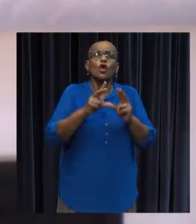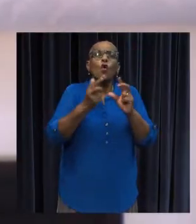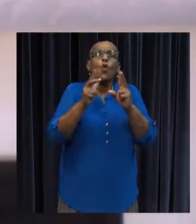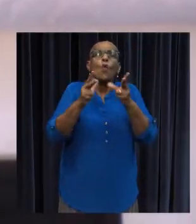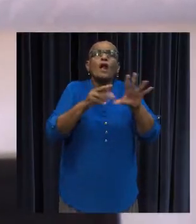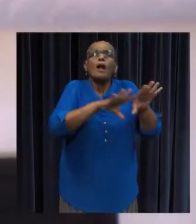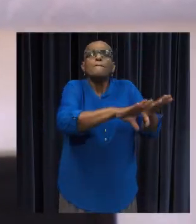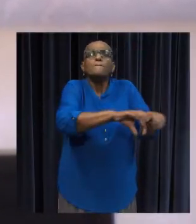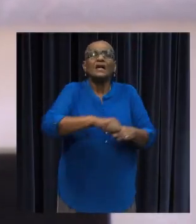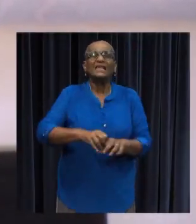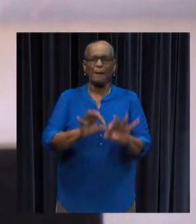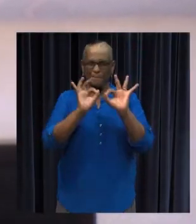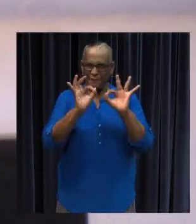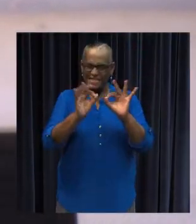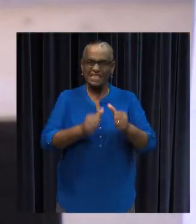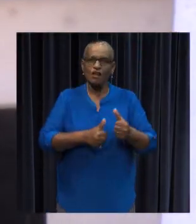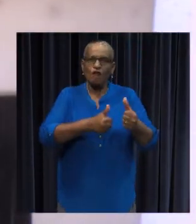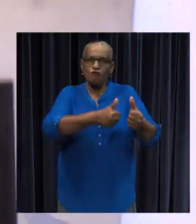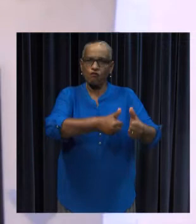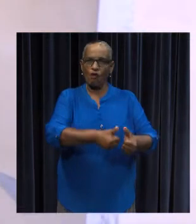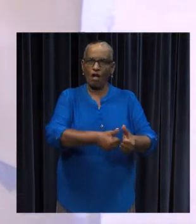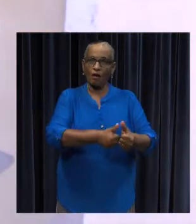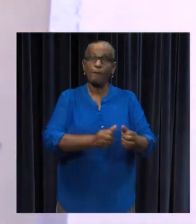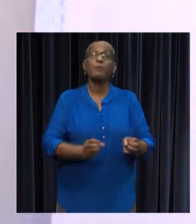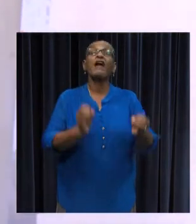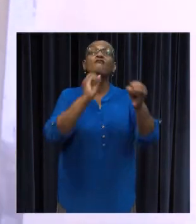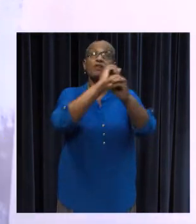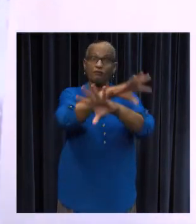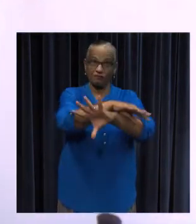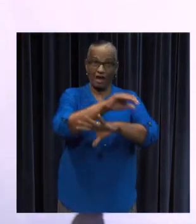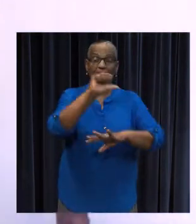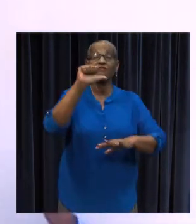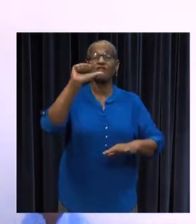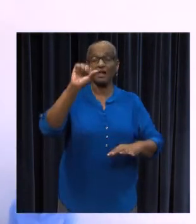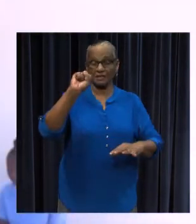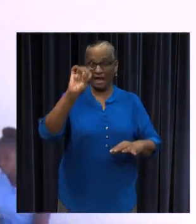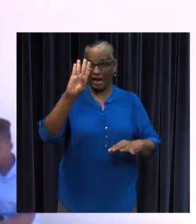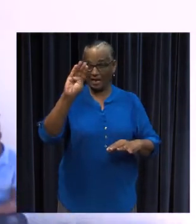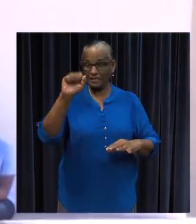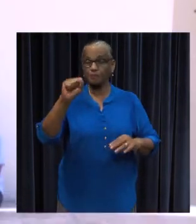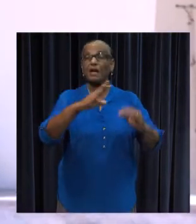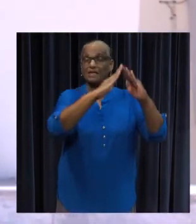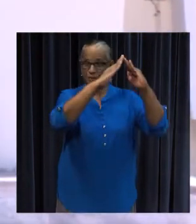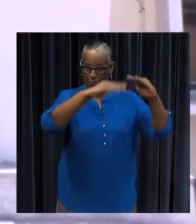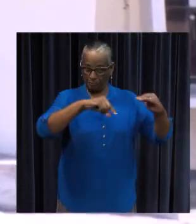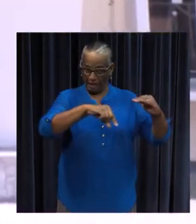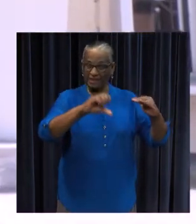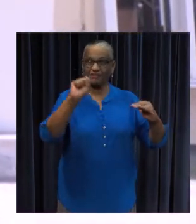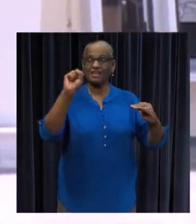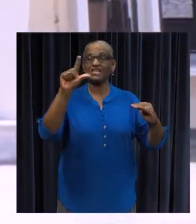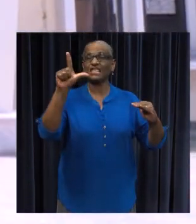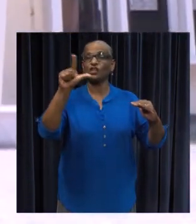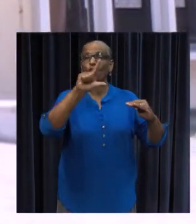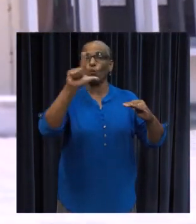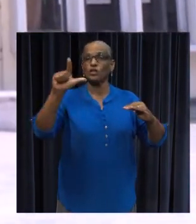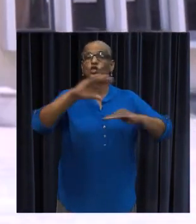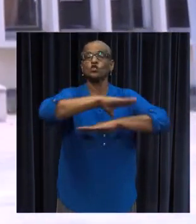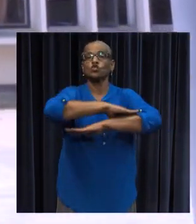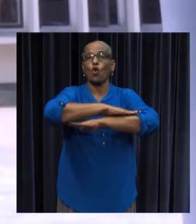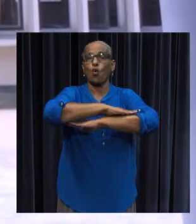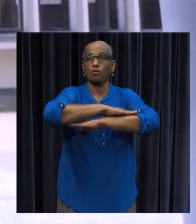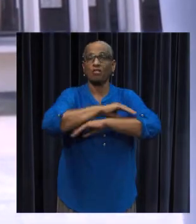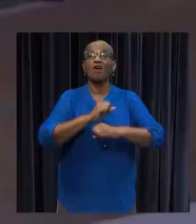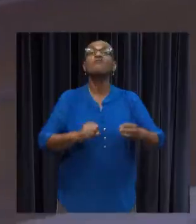indicated which measurements must be strictly followed at the replacing of the asbestos roof panels at the St. Louis